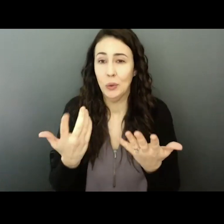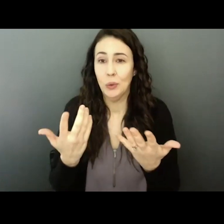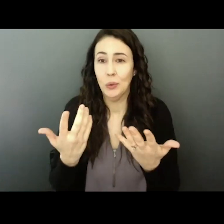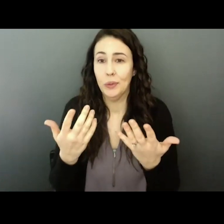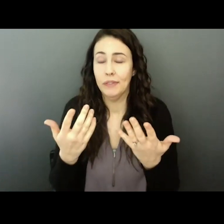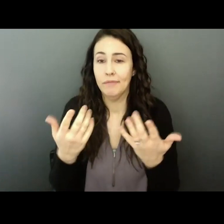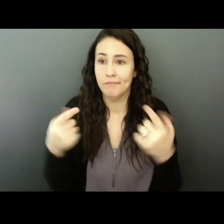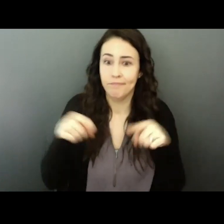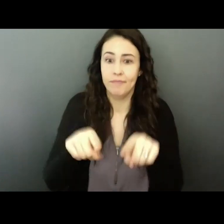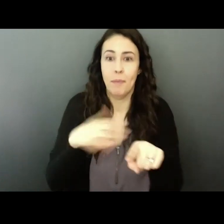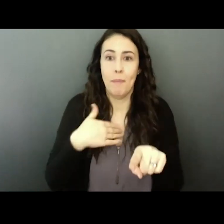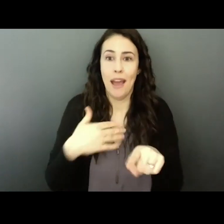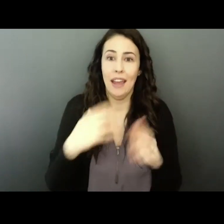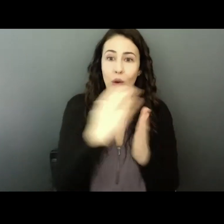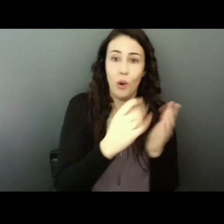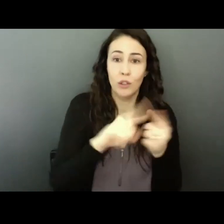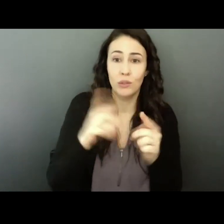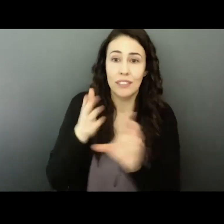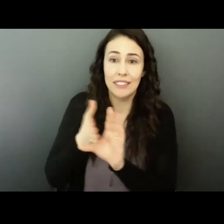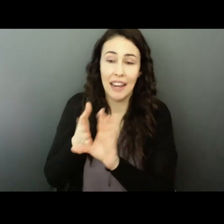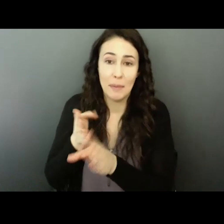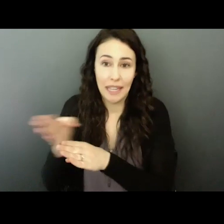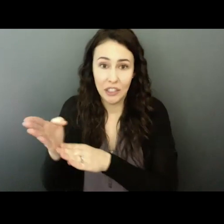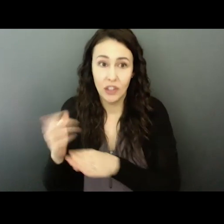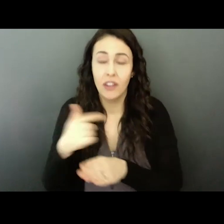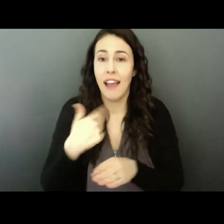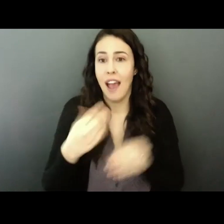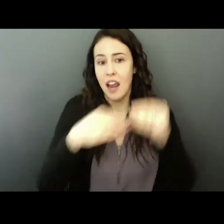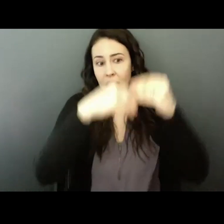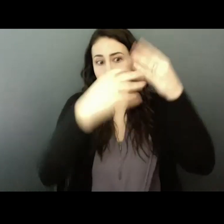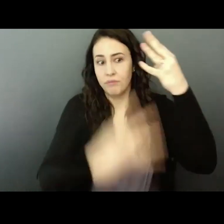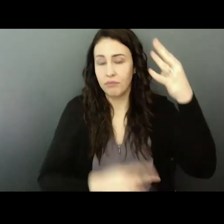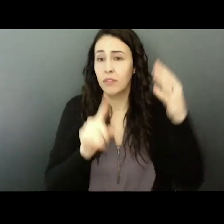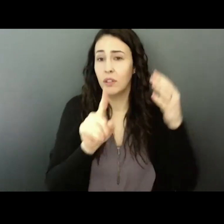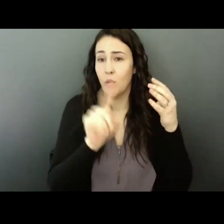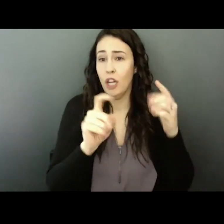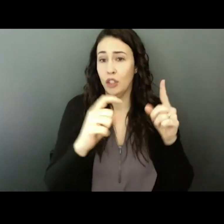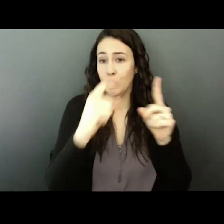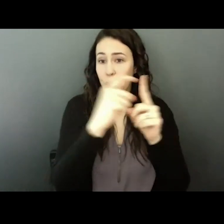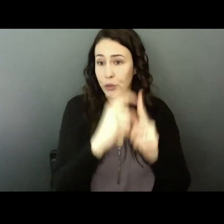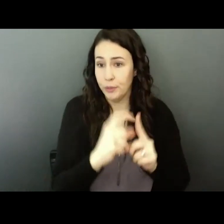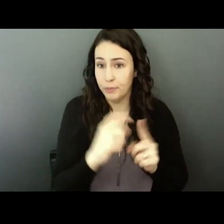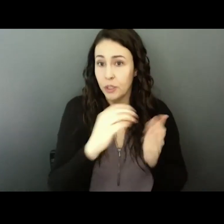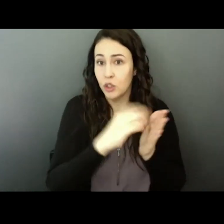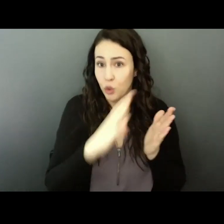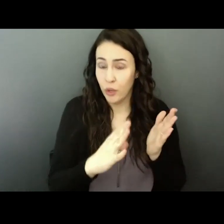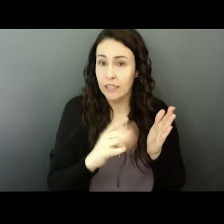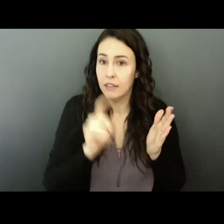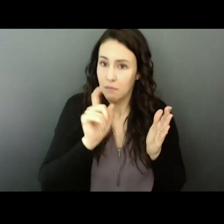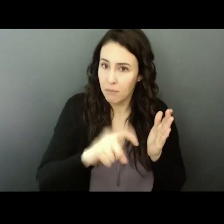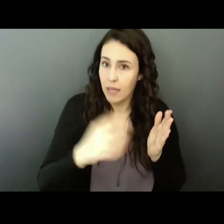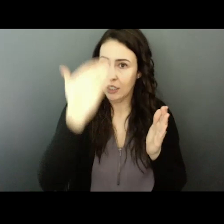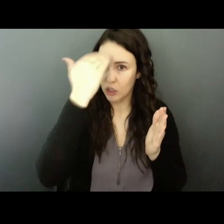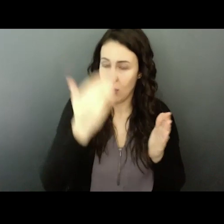psych major was I was given a list of 100 terms that students were expected to know coming out of my intro psych